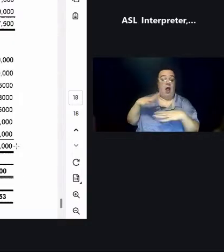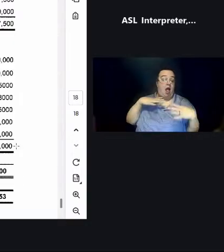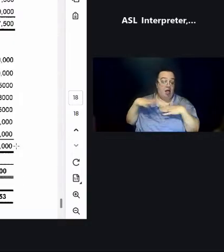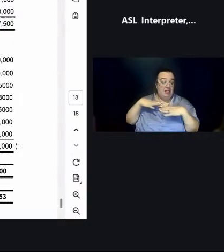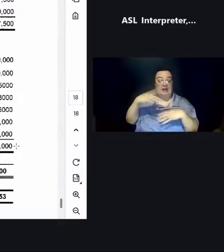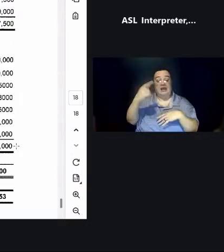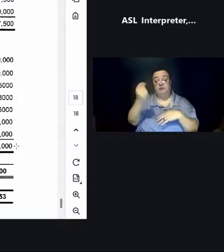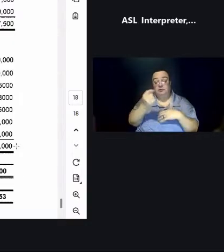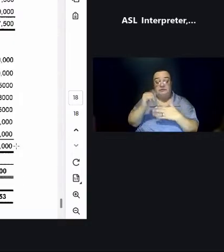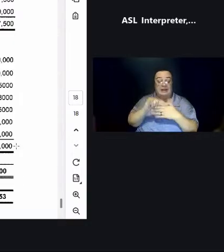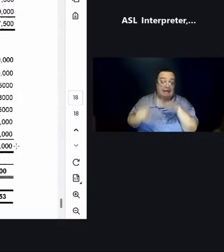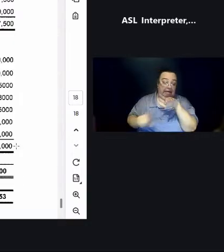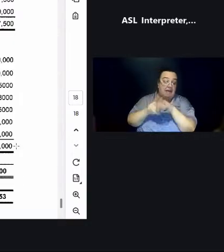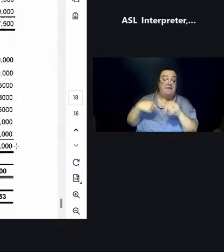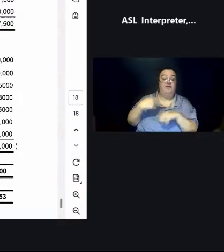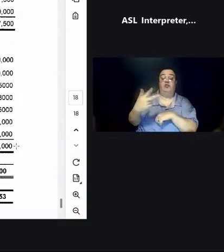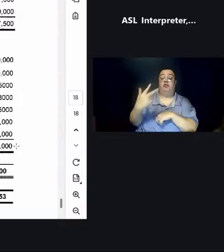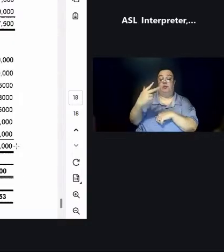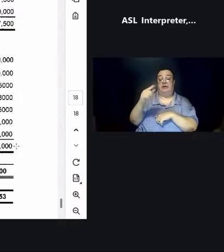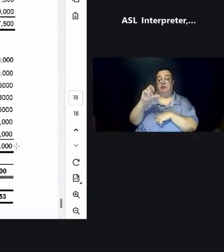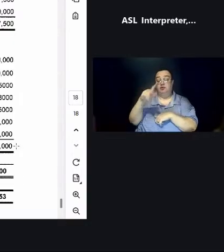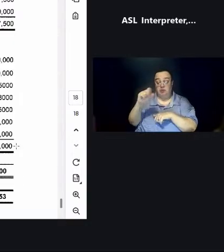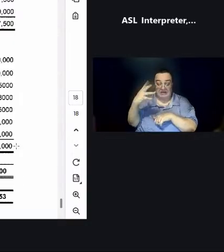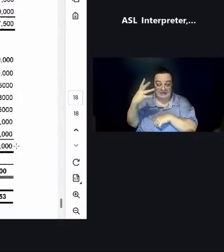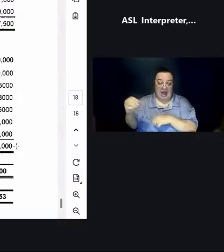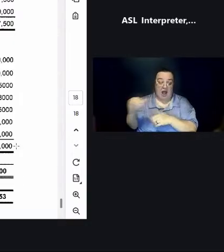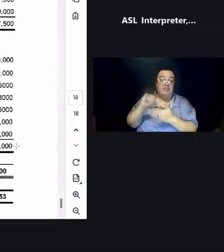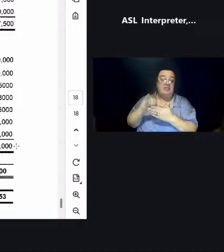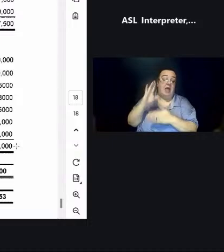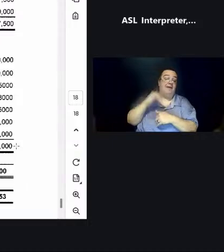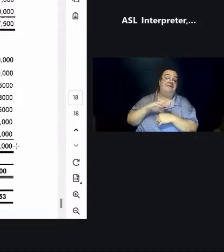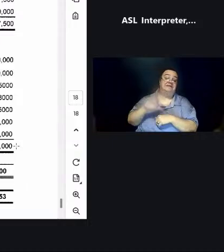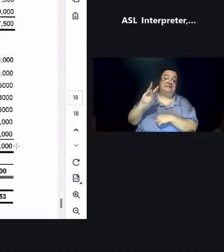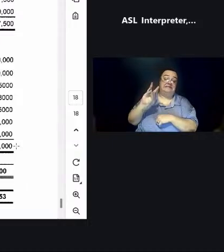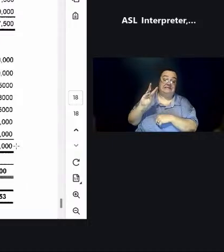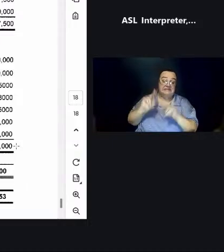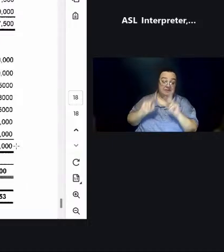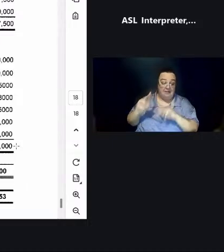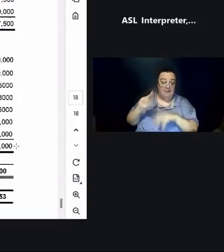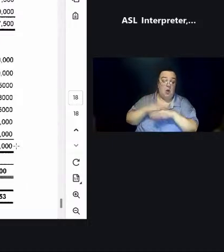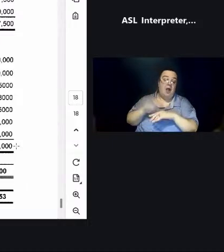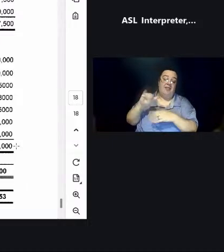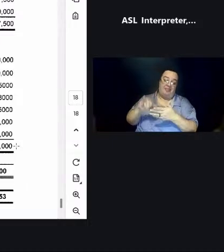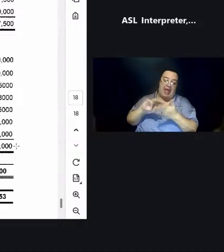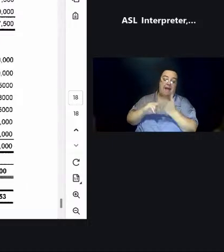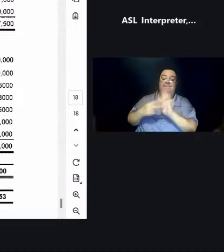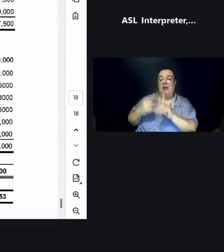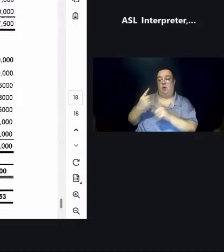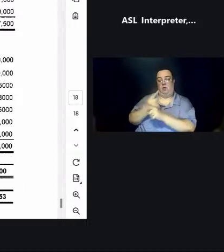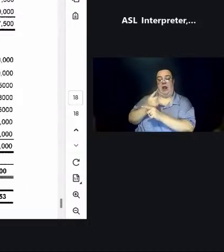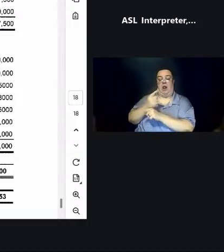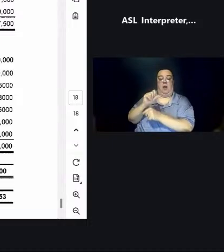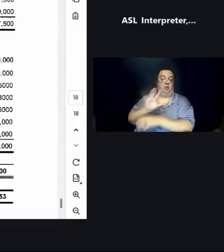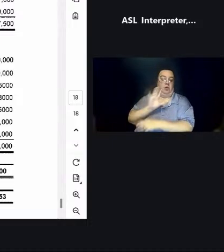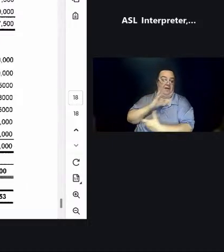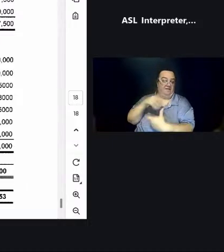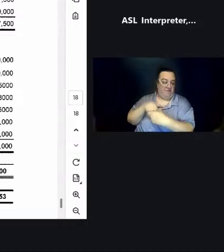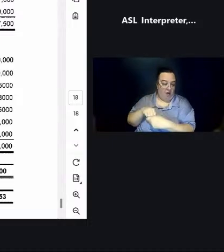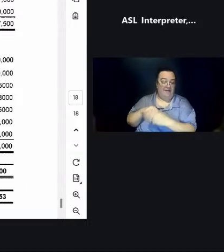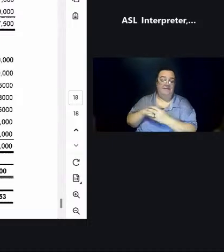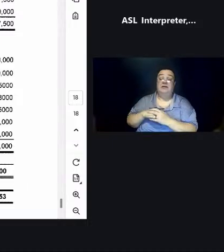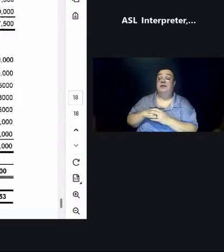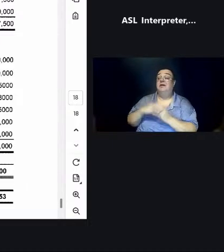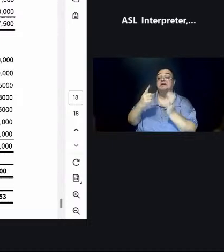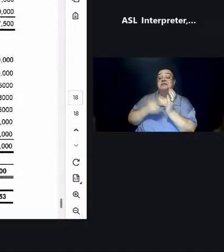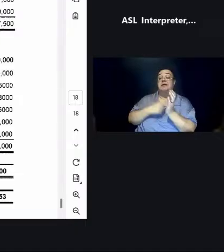on the back. And so, so that would have regular employees involved. And there's been other times too, if it's really